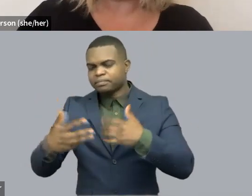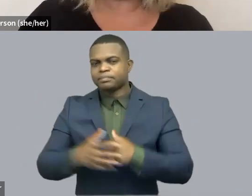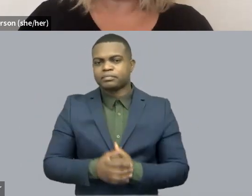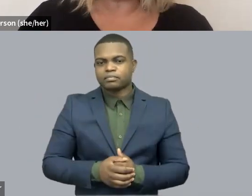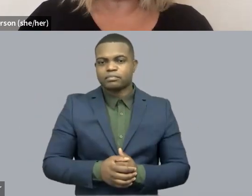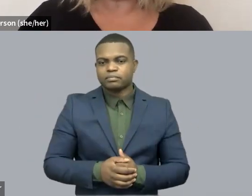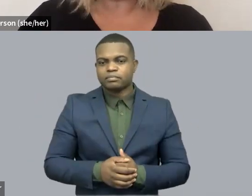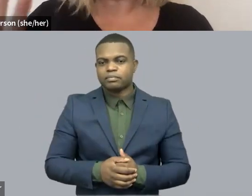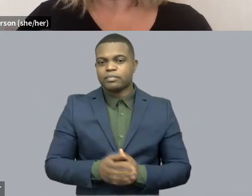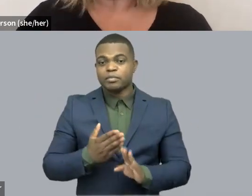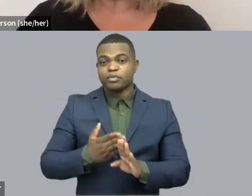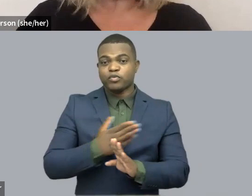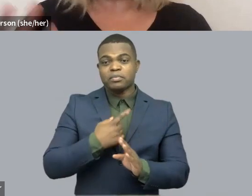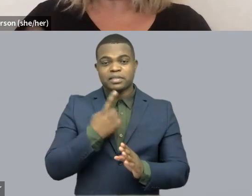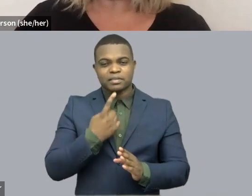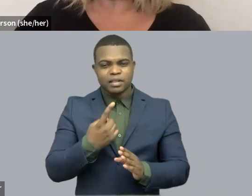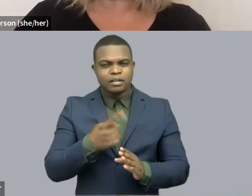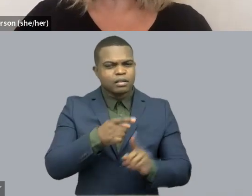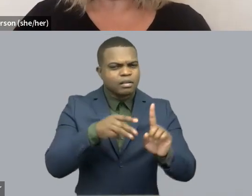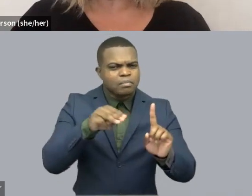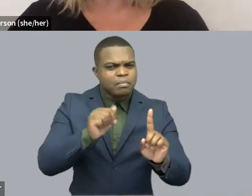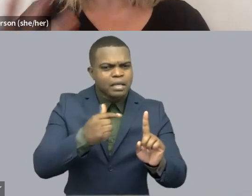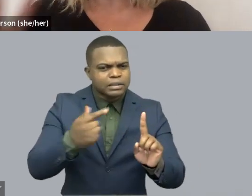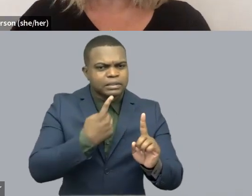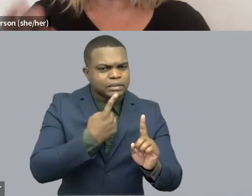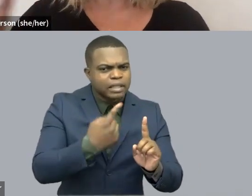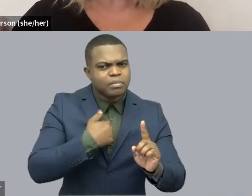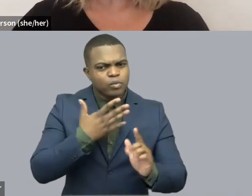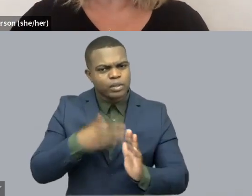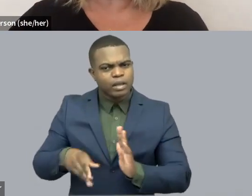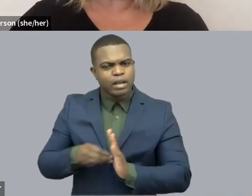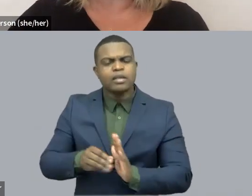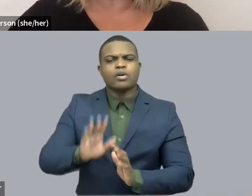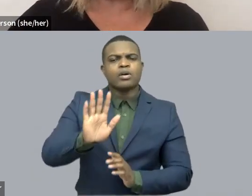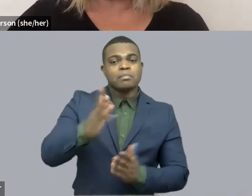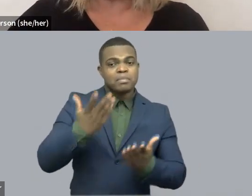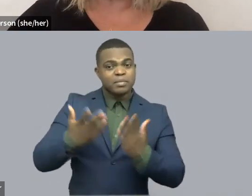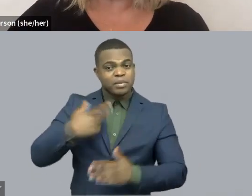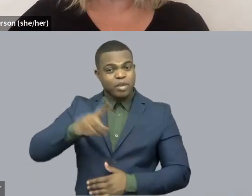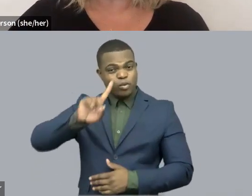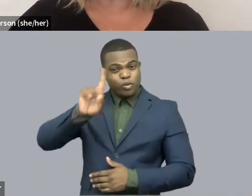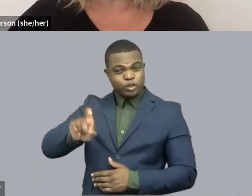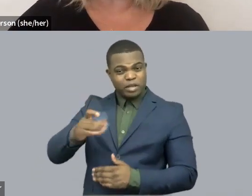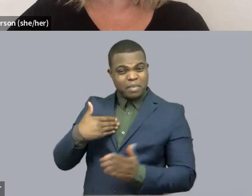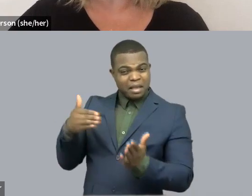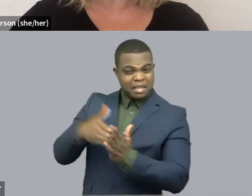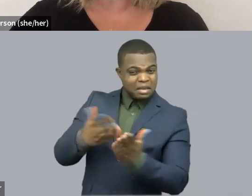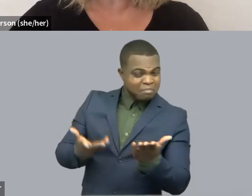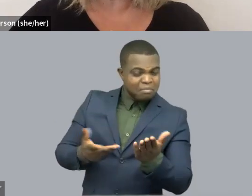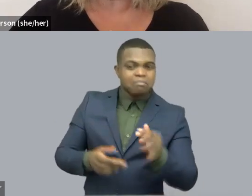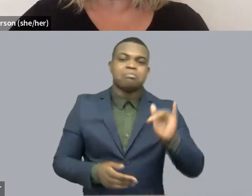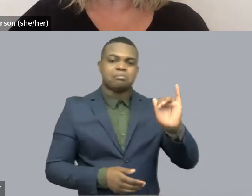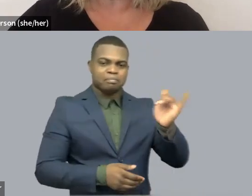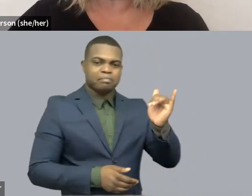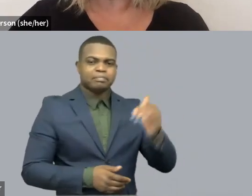Then you can have the full. Okay. So the question was that if since you're working on different forms of surveillance,